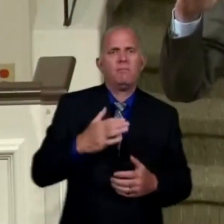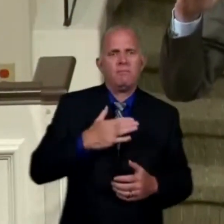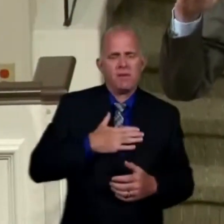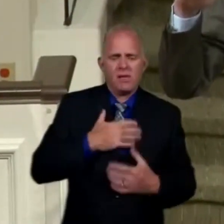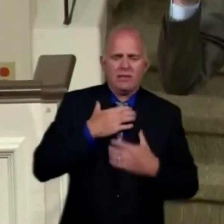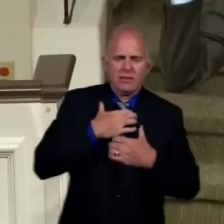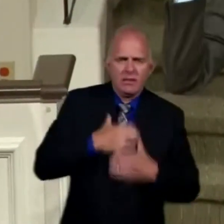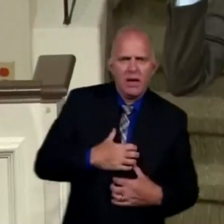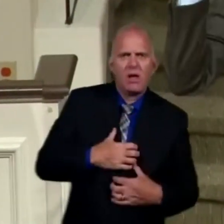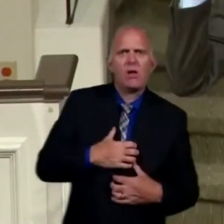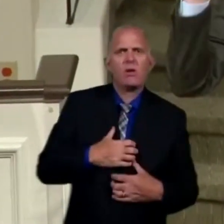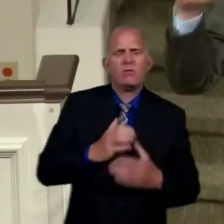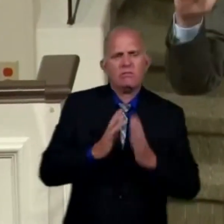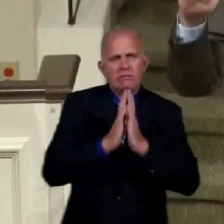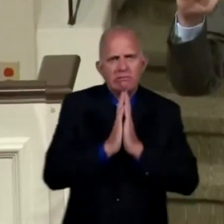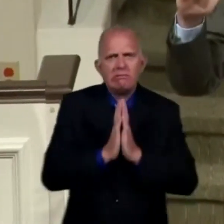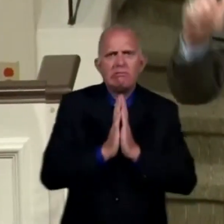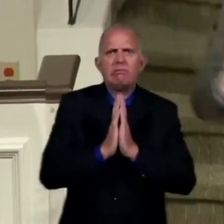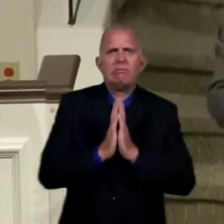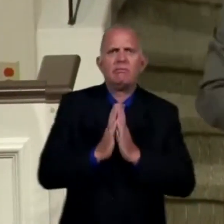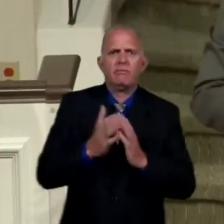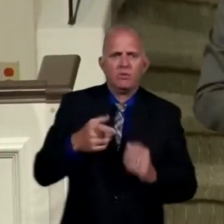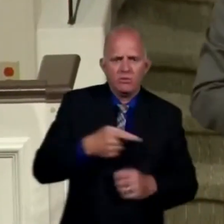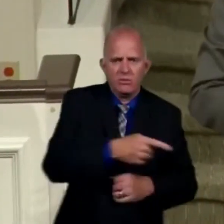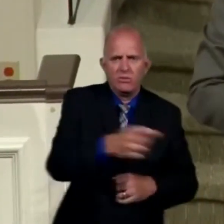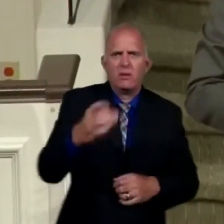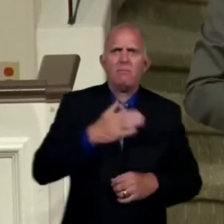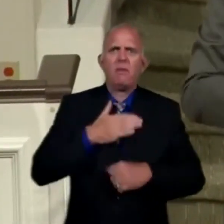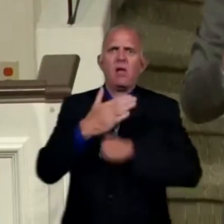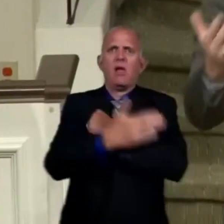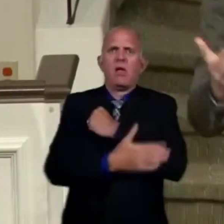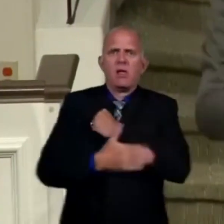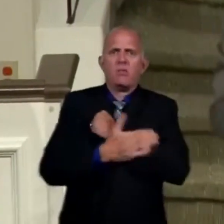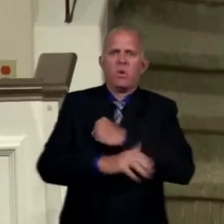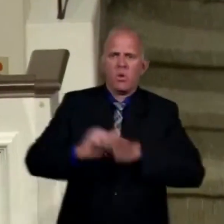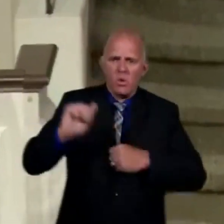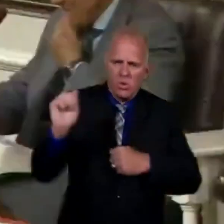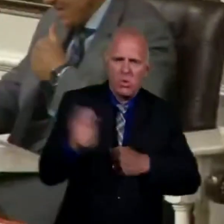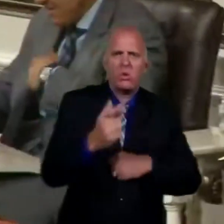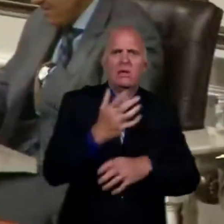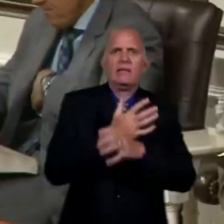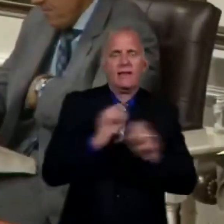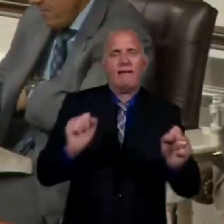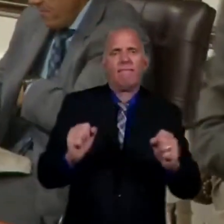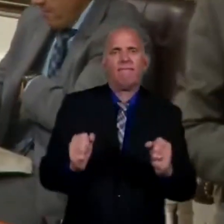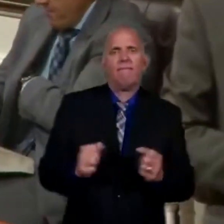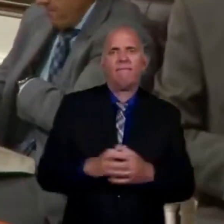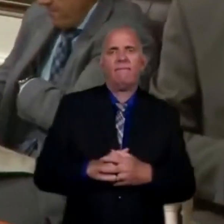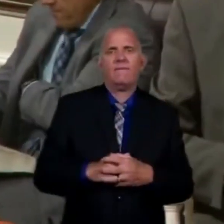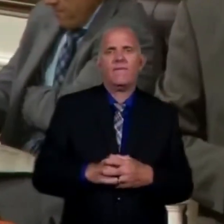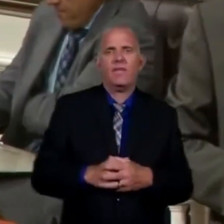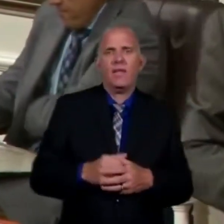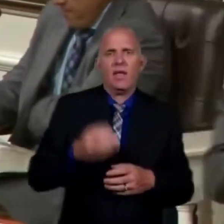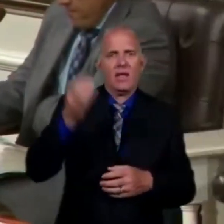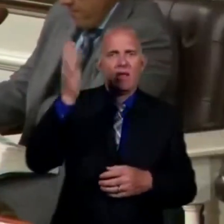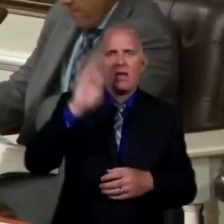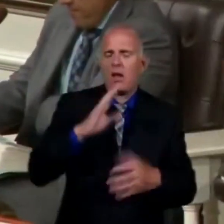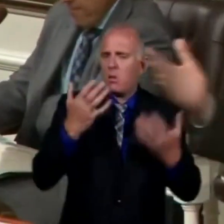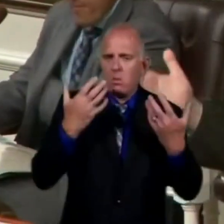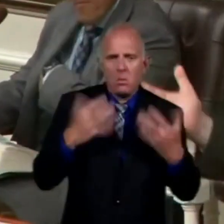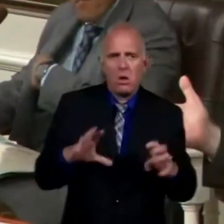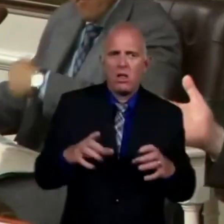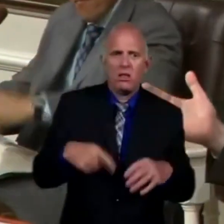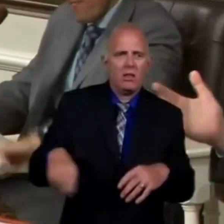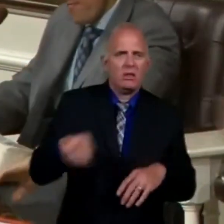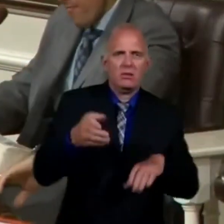prayer for my country is they might be saved. So we know that this, God is not willing that any would perish, but that all would